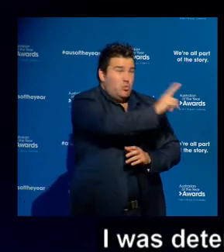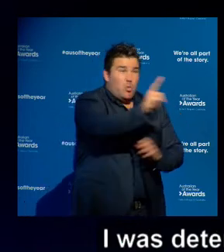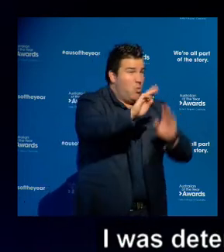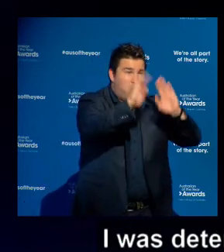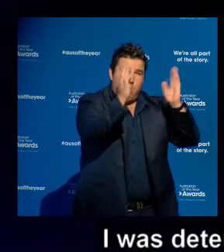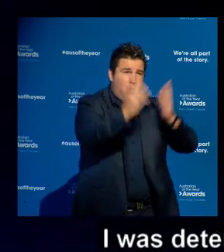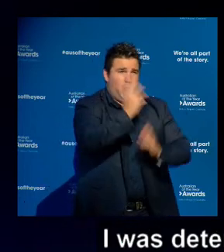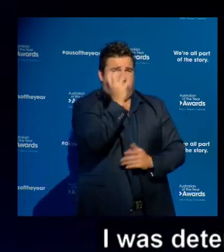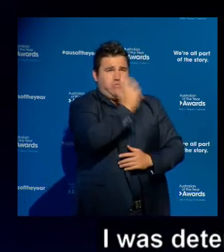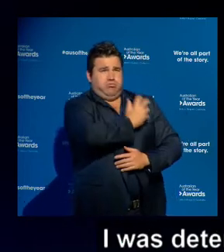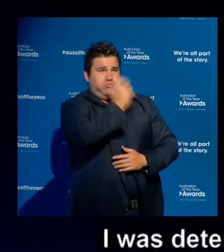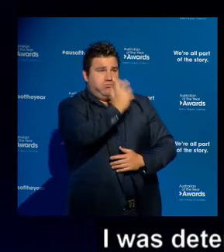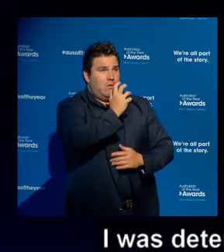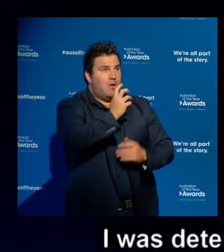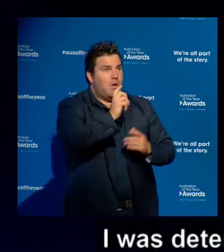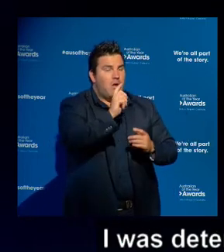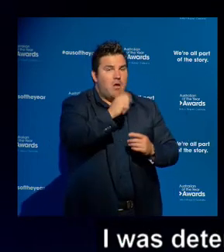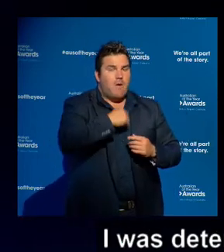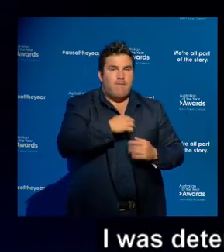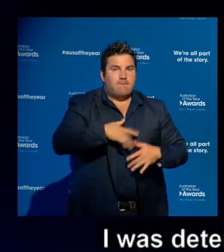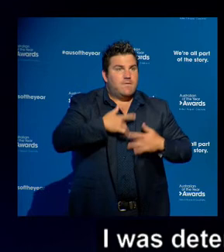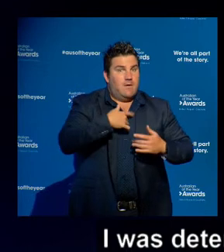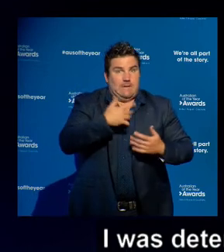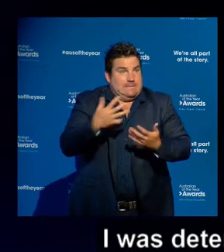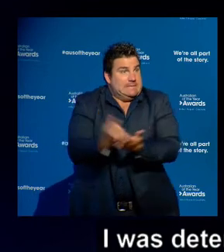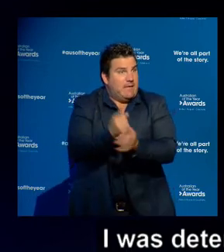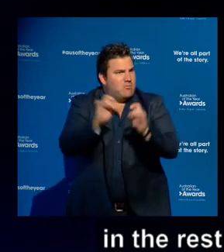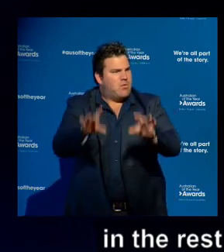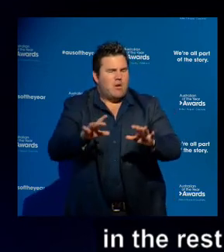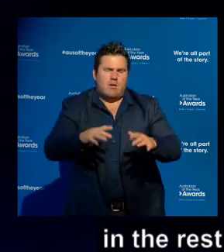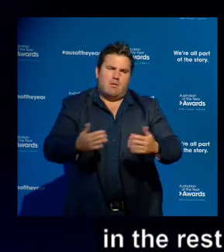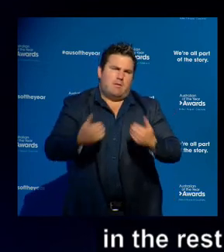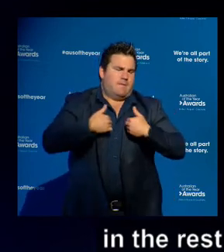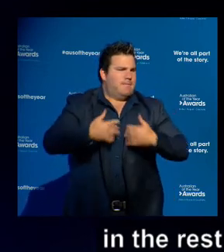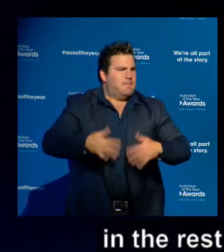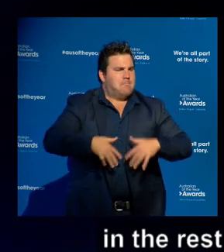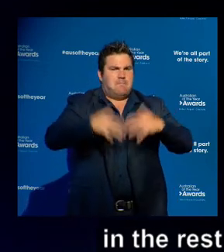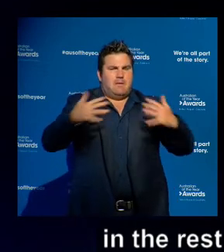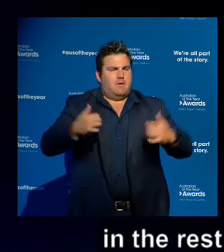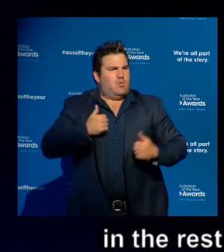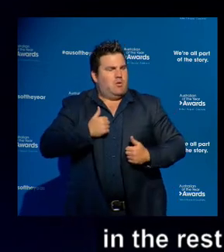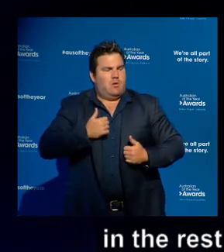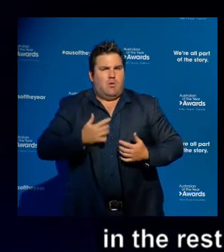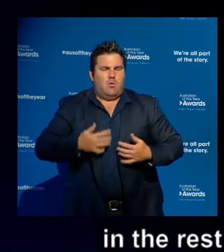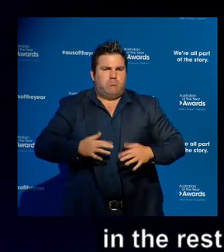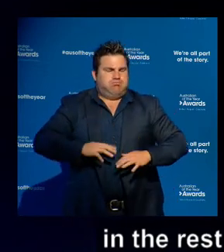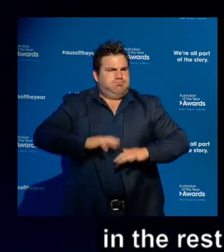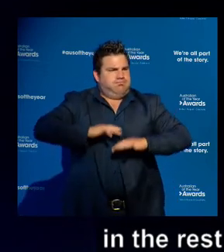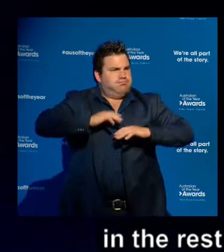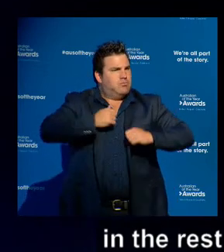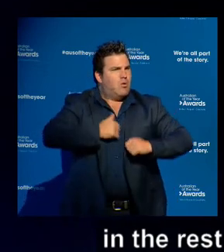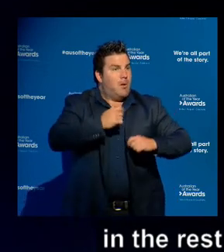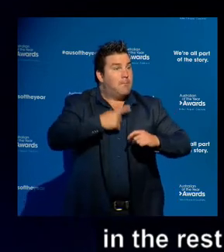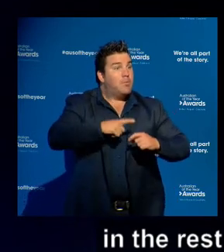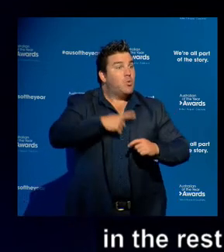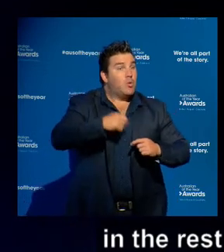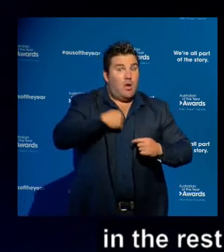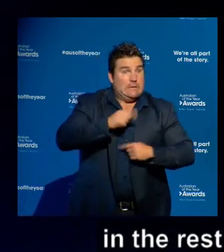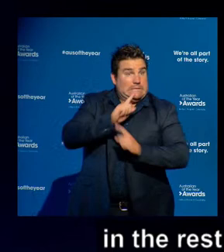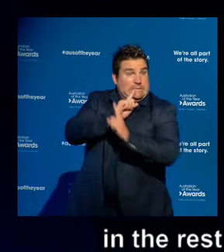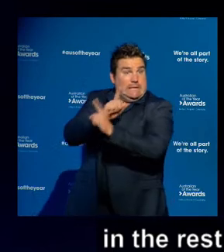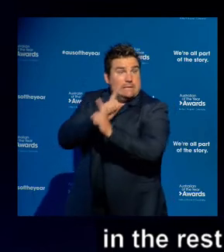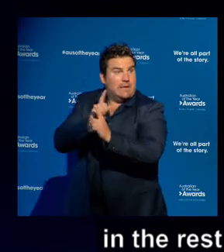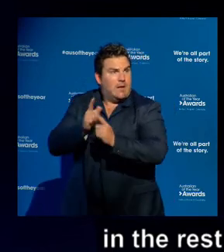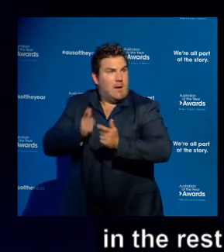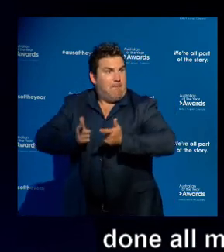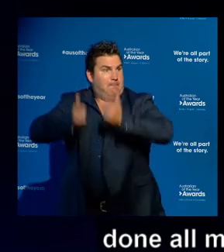been the most privileged thing I've done all my life, particularly the fact that our leaders have listened to the health